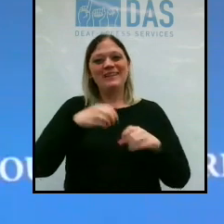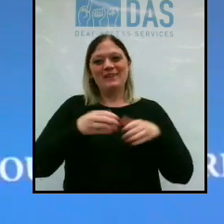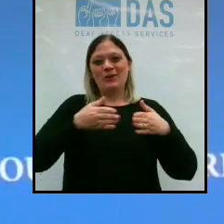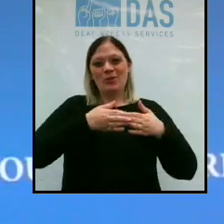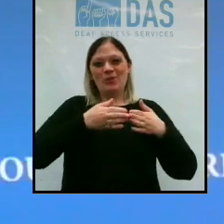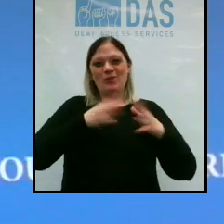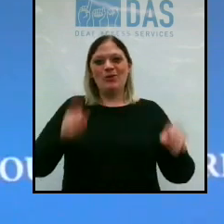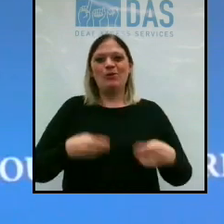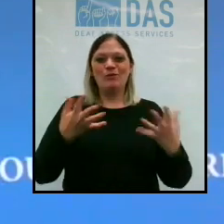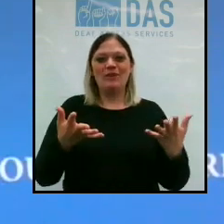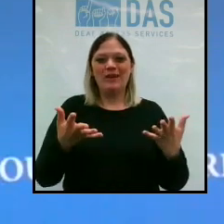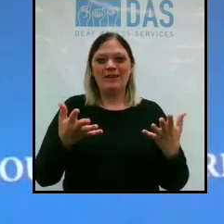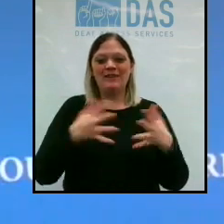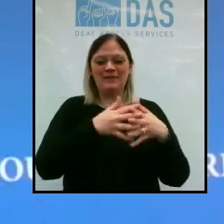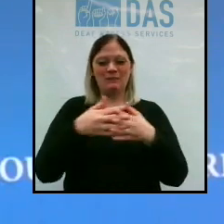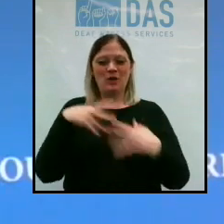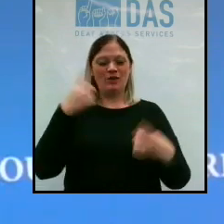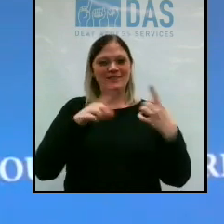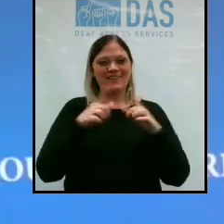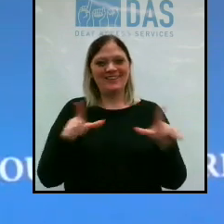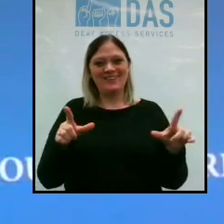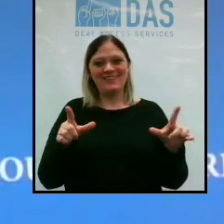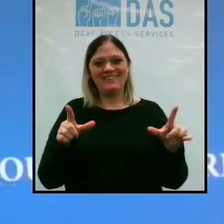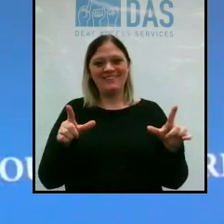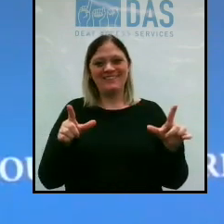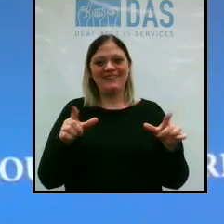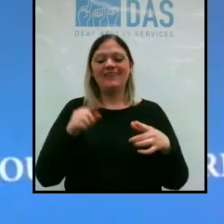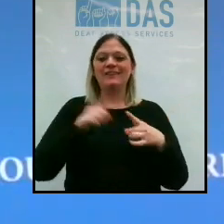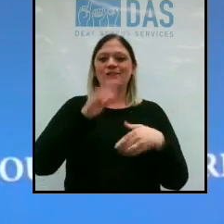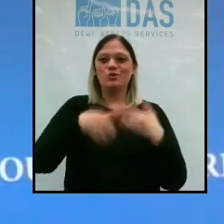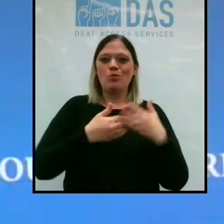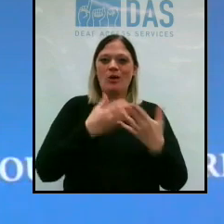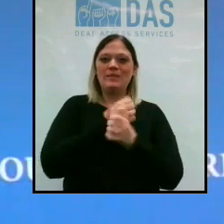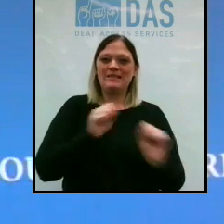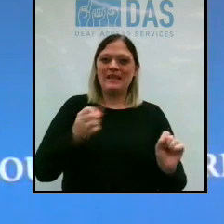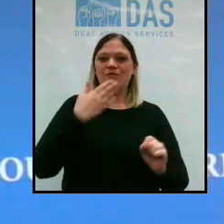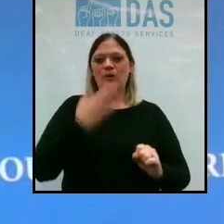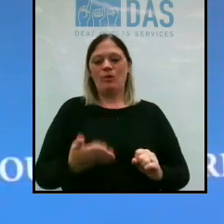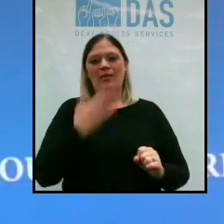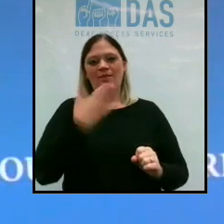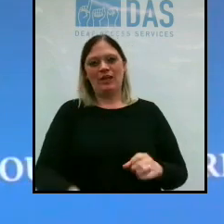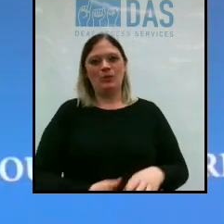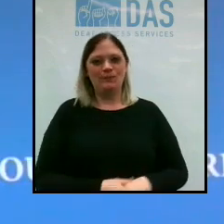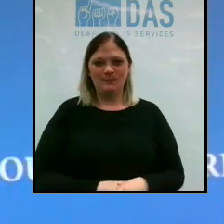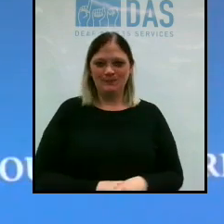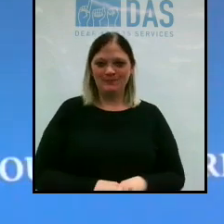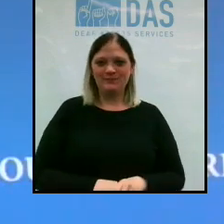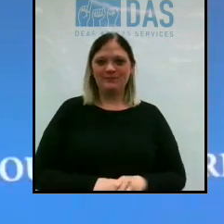providing the American Sign Language. And to all, be safe and be well. Thank you.